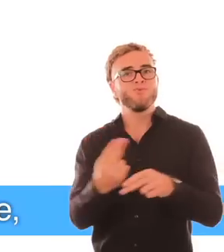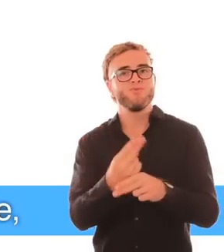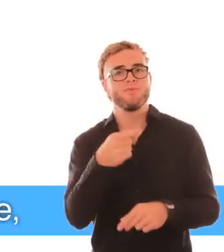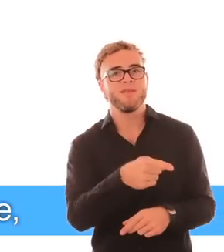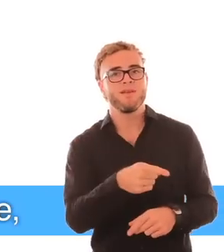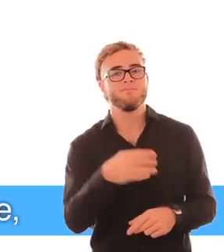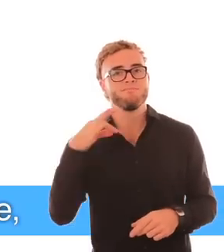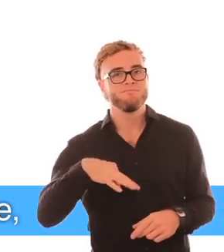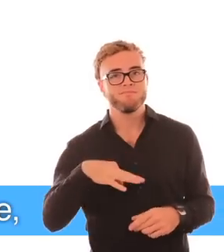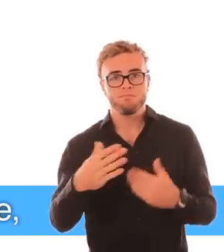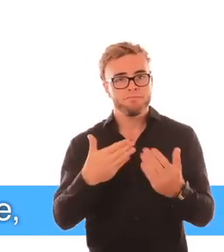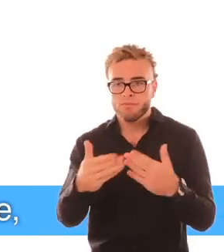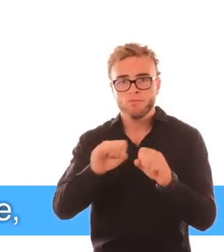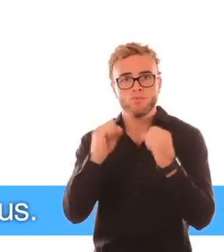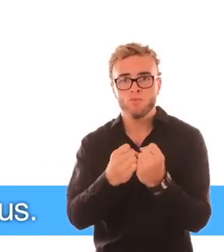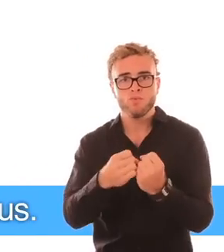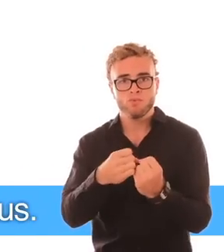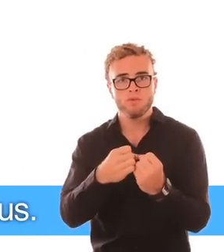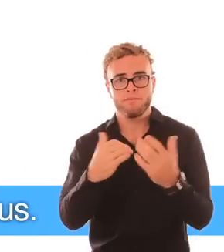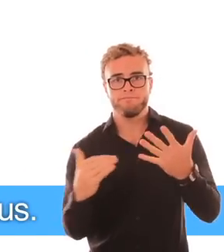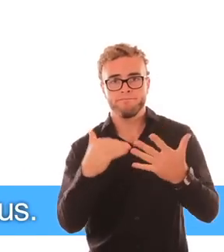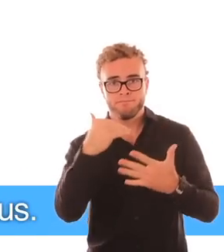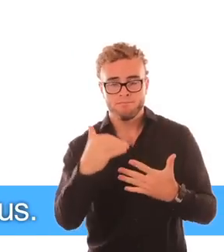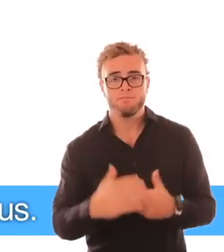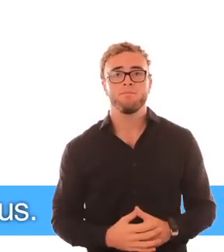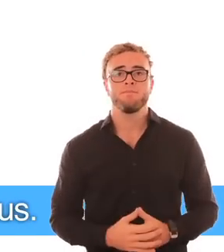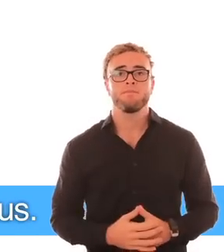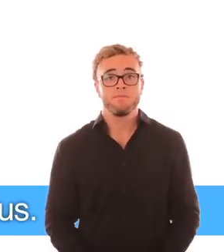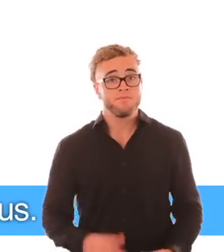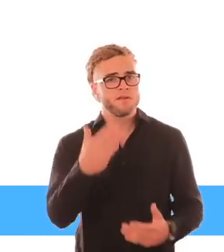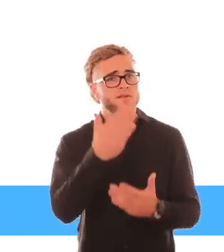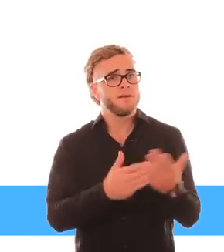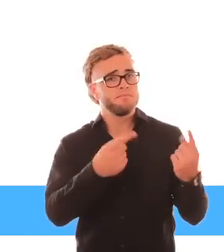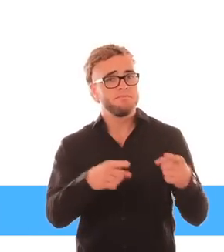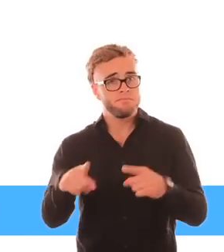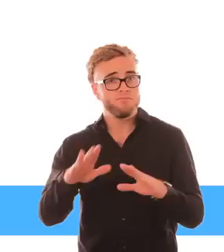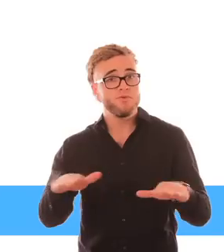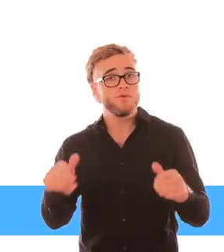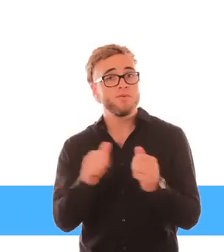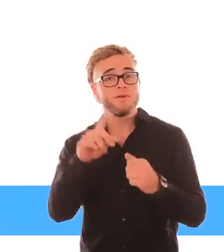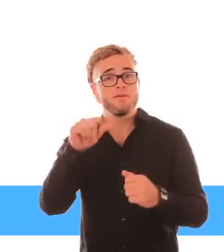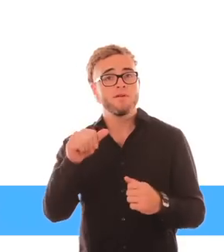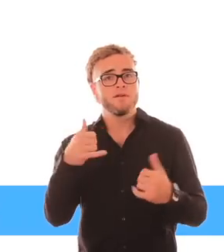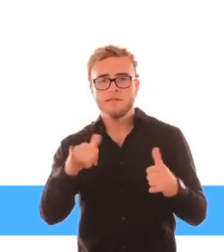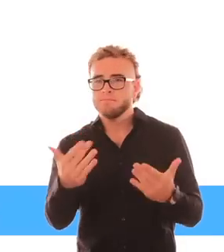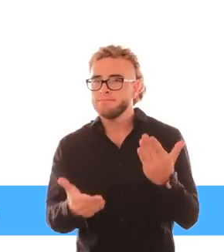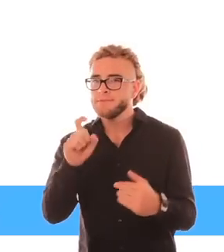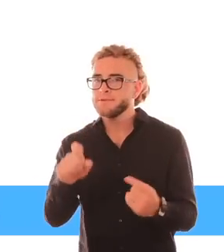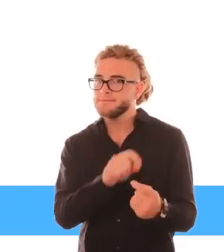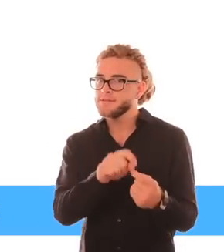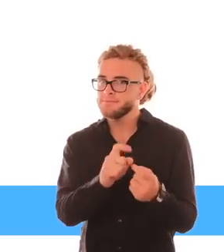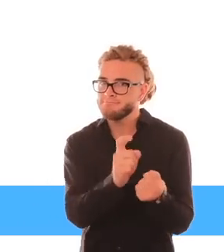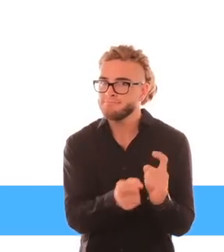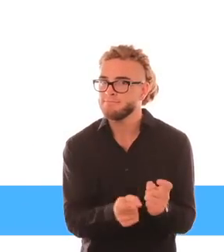people, regardless of their age, ability, or social status. In some cases, children with disabilities still may need specific